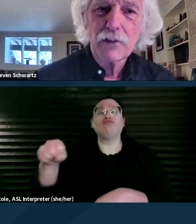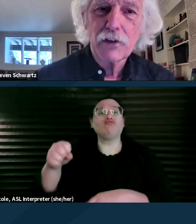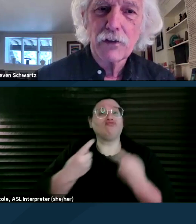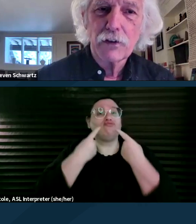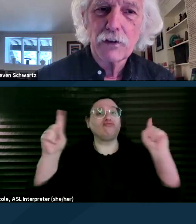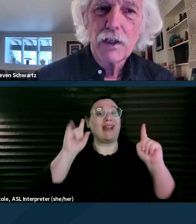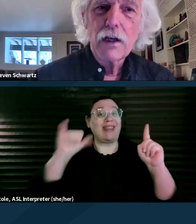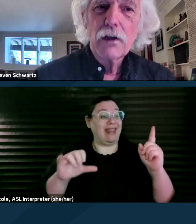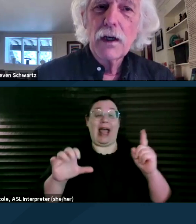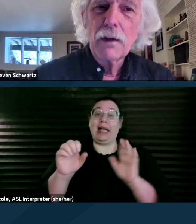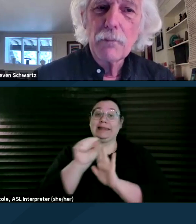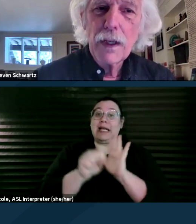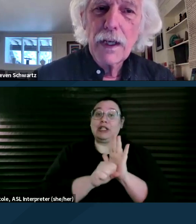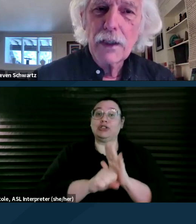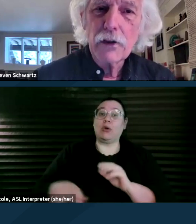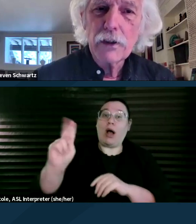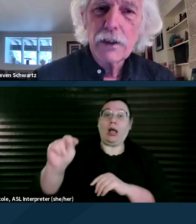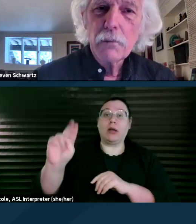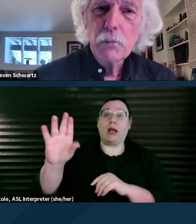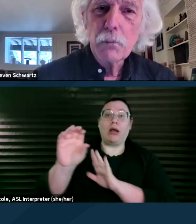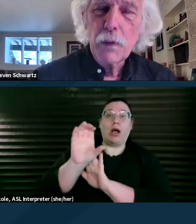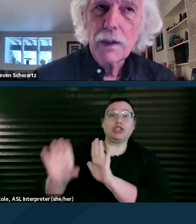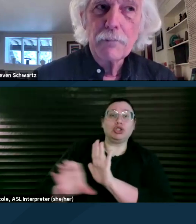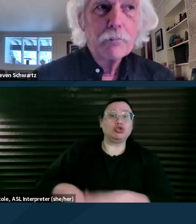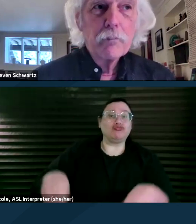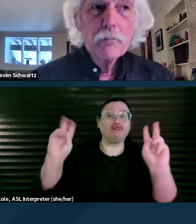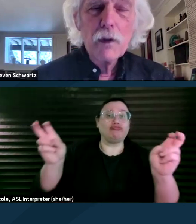statute unconstitutional, it could